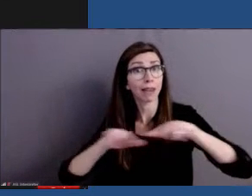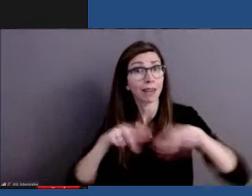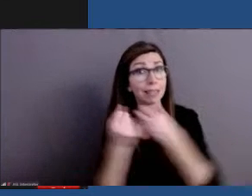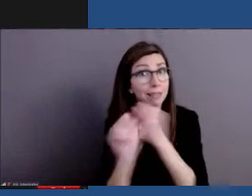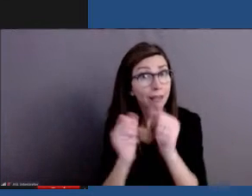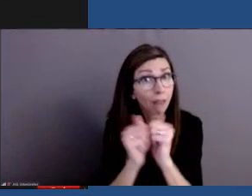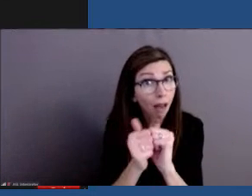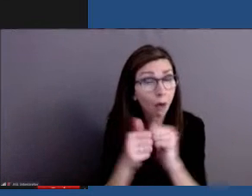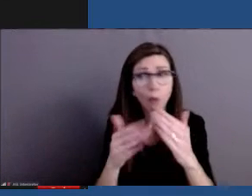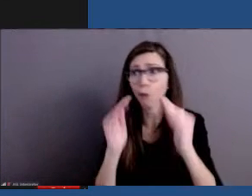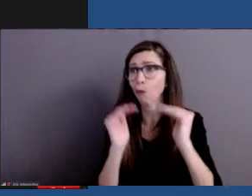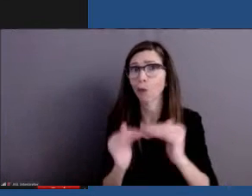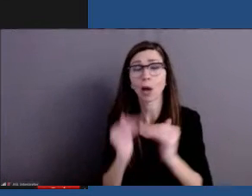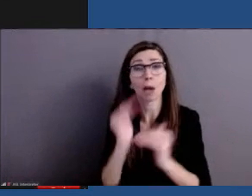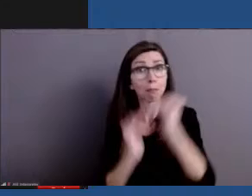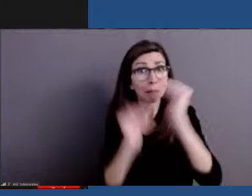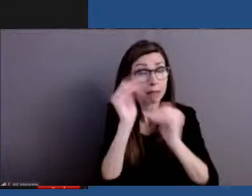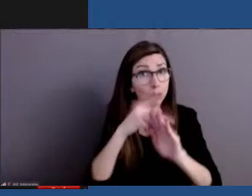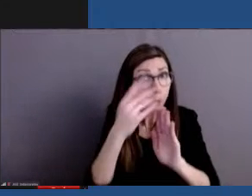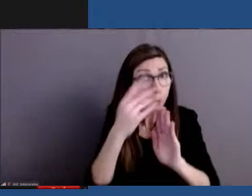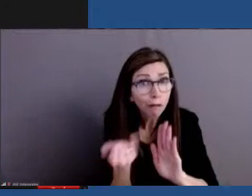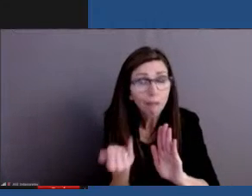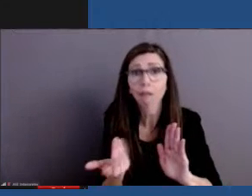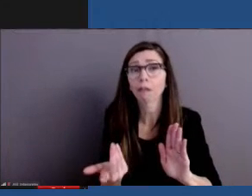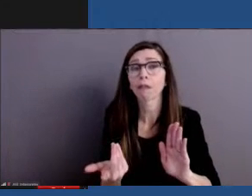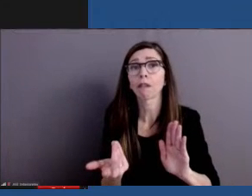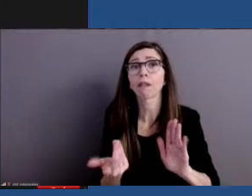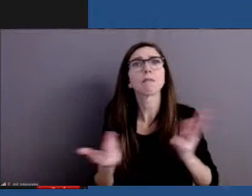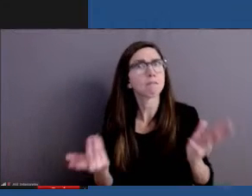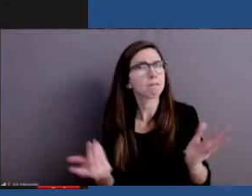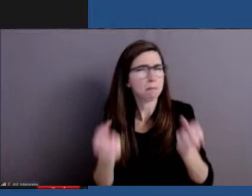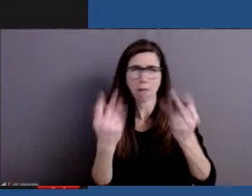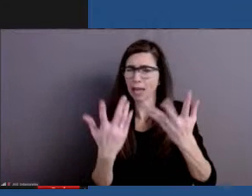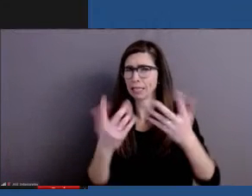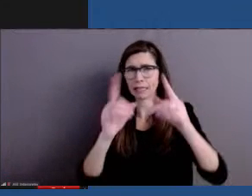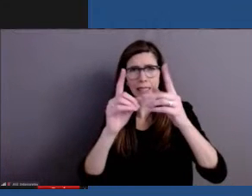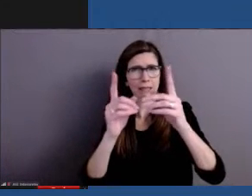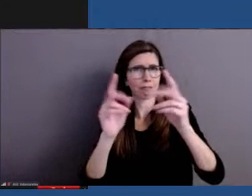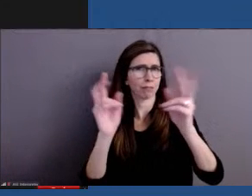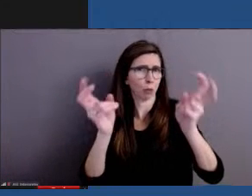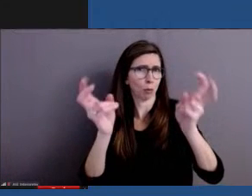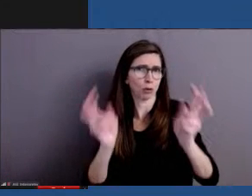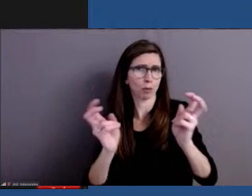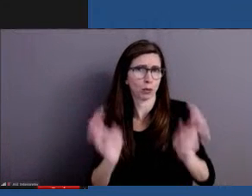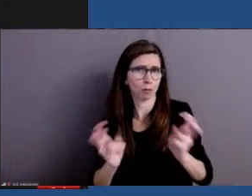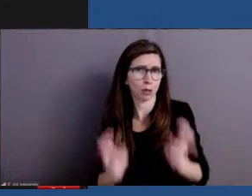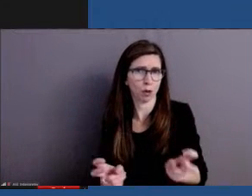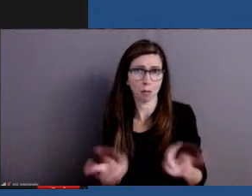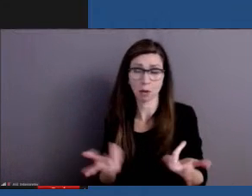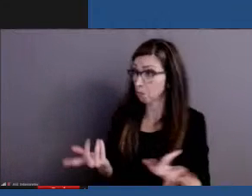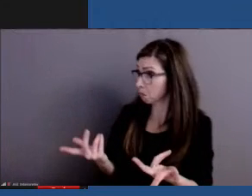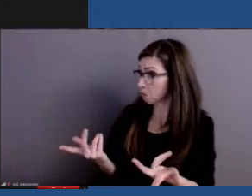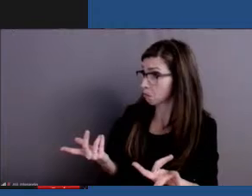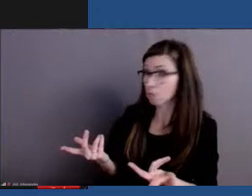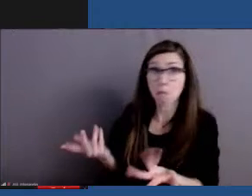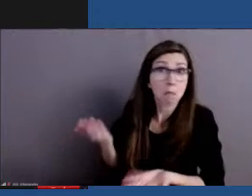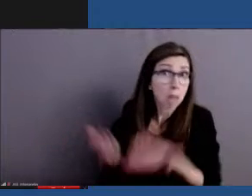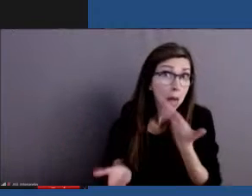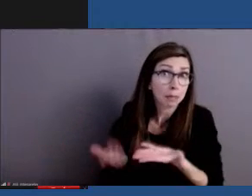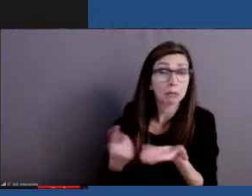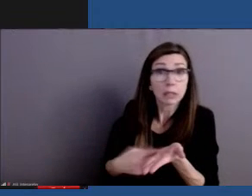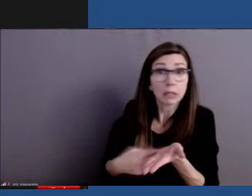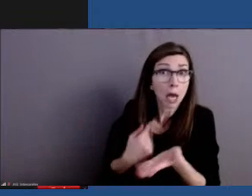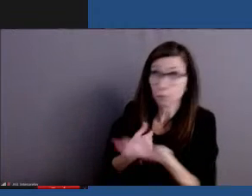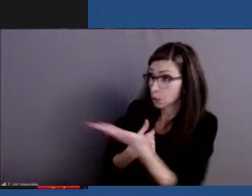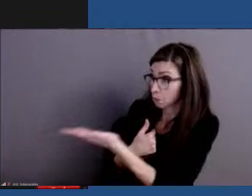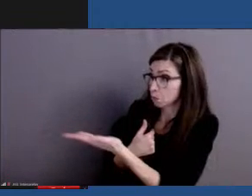projects. And, you know, while we won't always agree, I really feel that the people